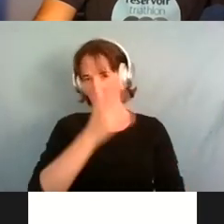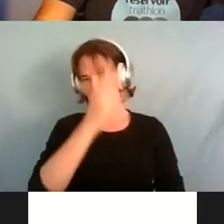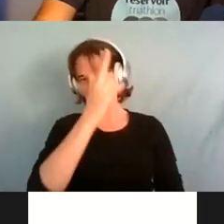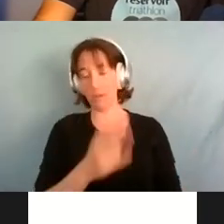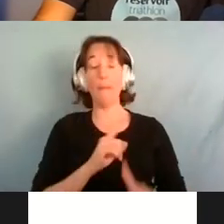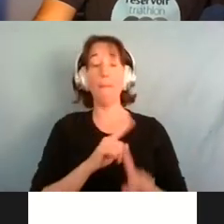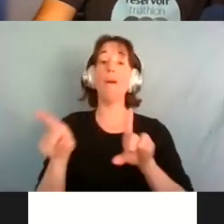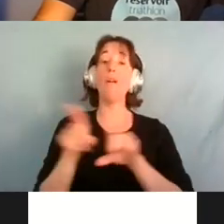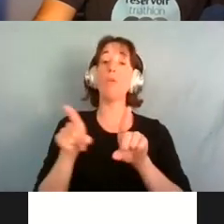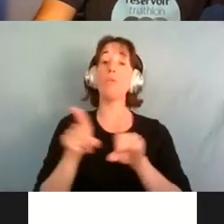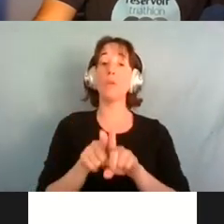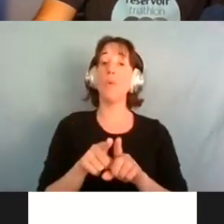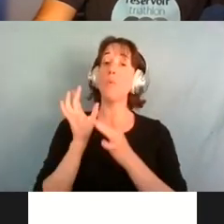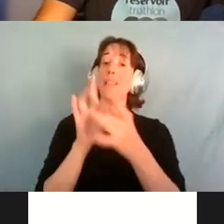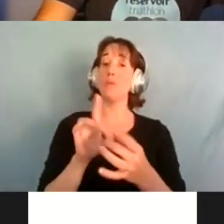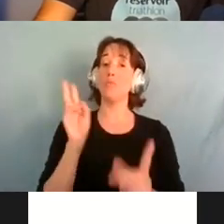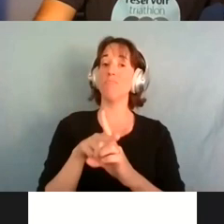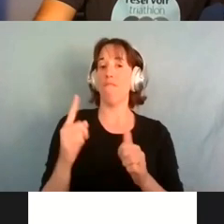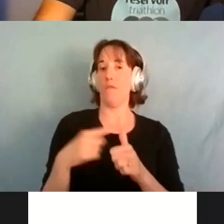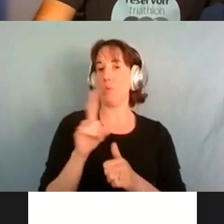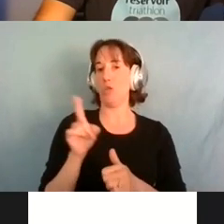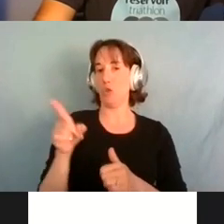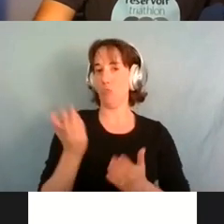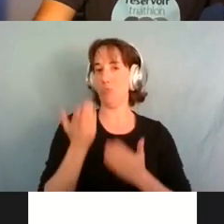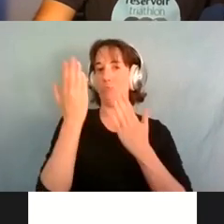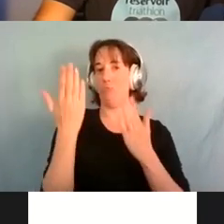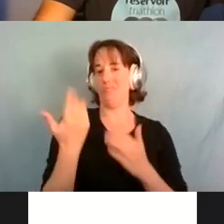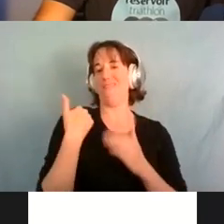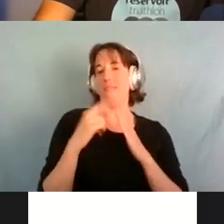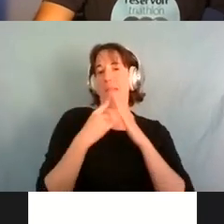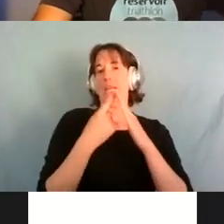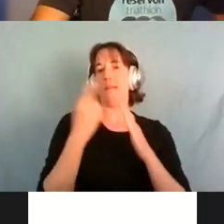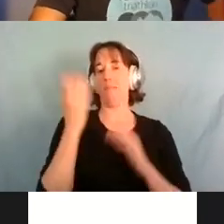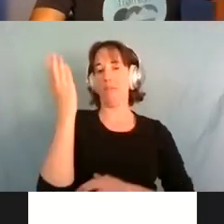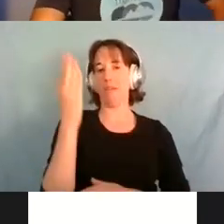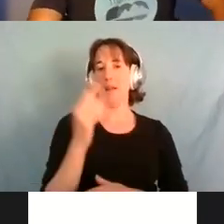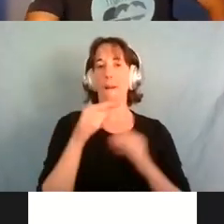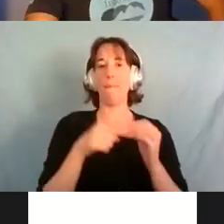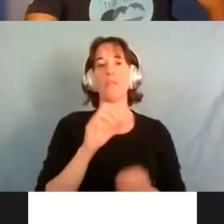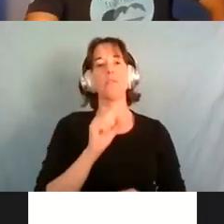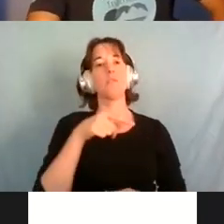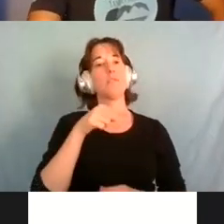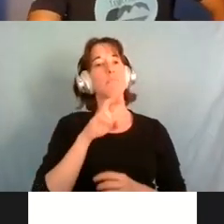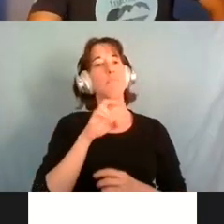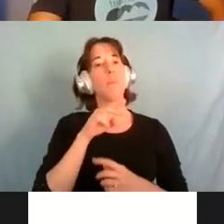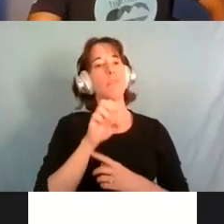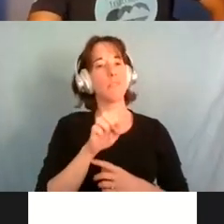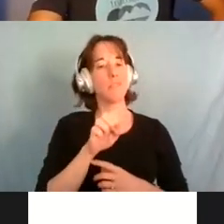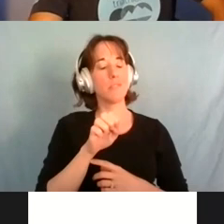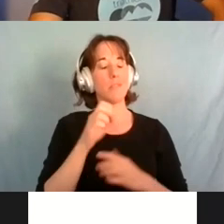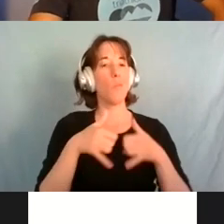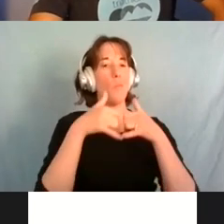presentation about the whole sparse reward thing. How if you have a situation where you're very rarely going to